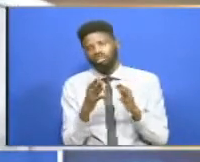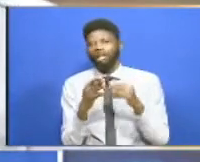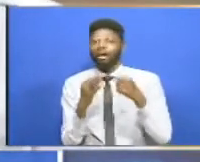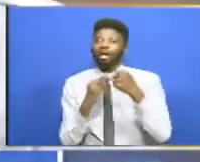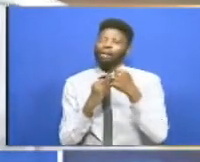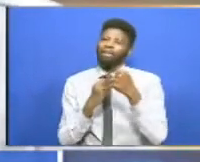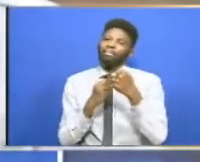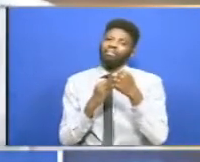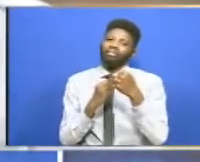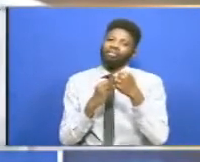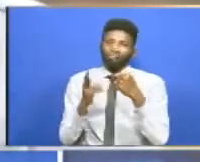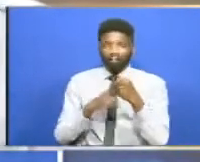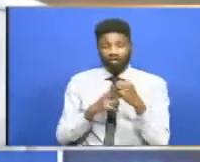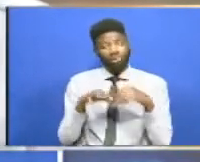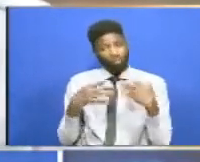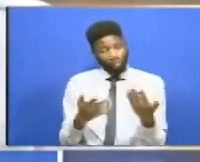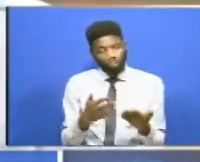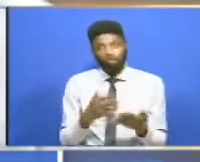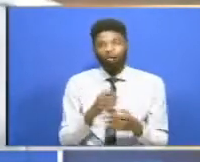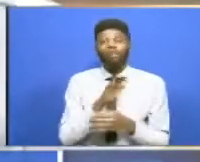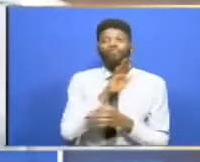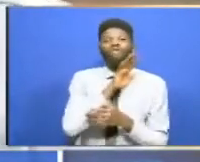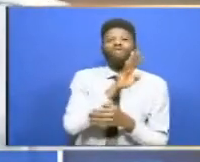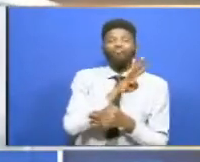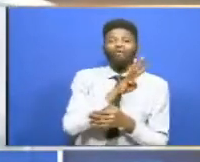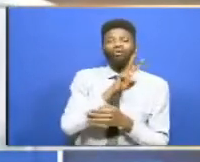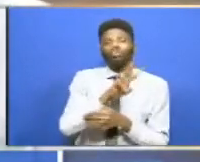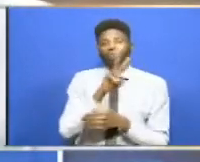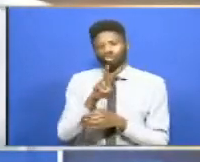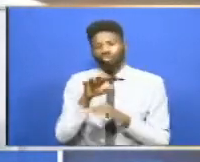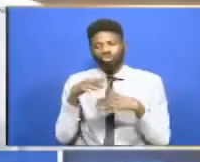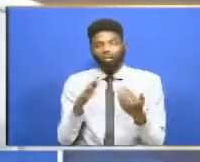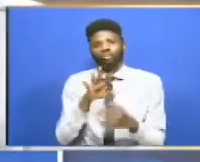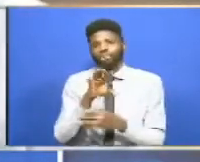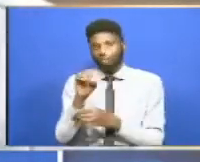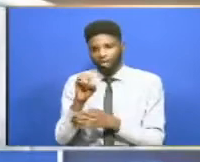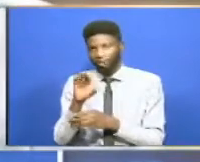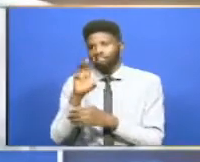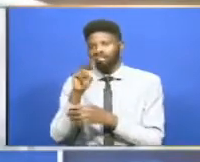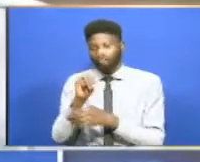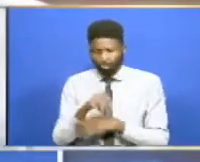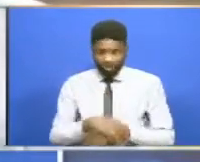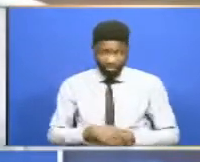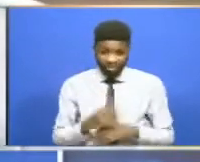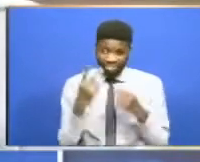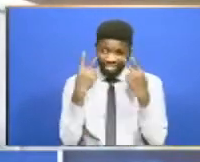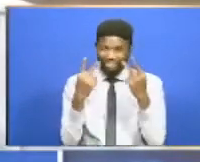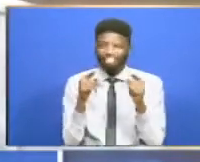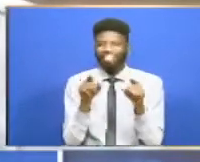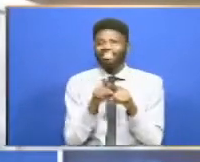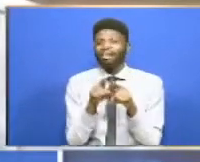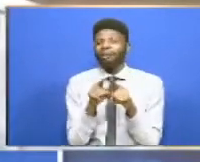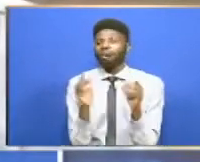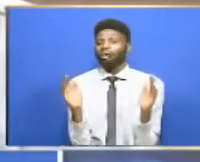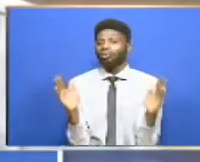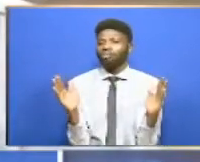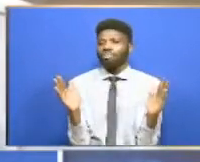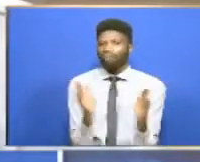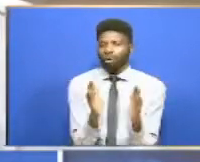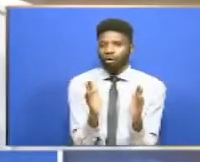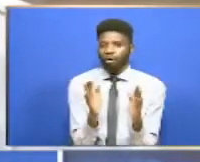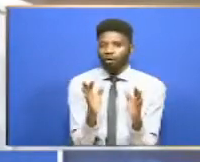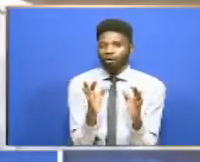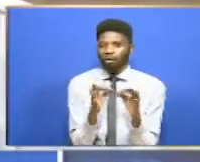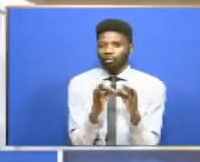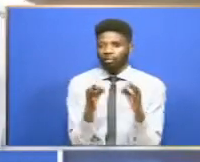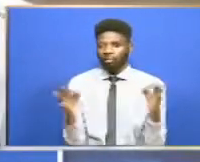420 to around 560 centimeters squared. Now you can actually see that already this is a very very small size where you can